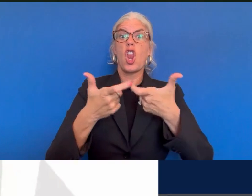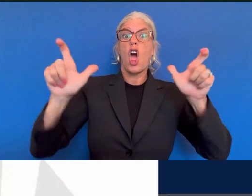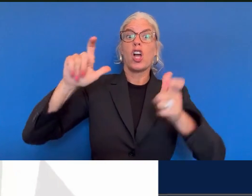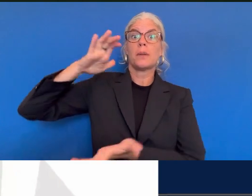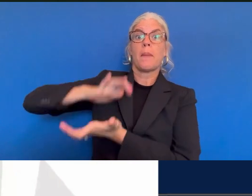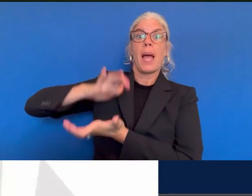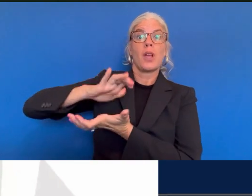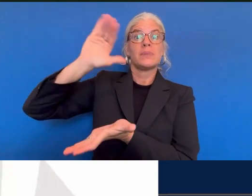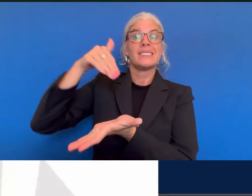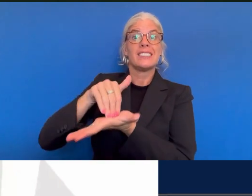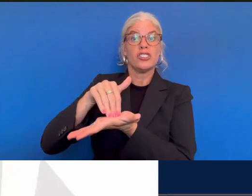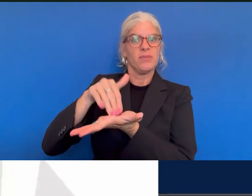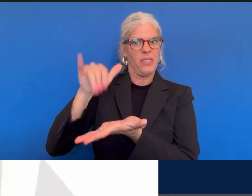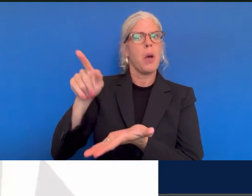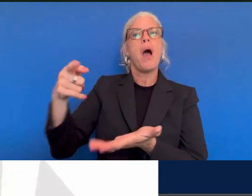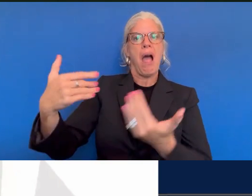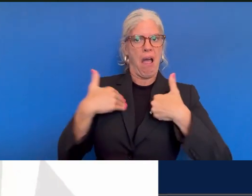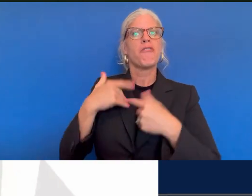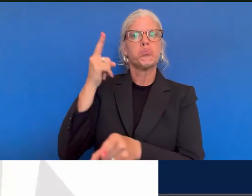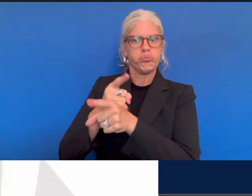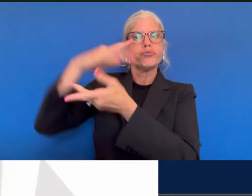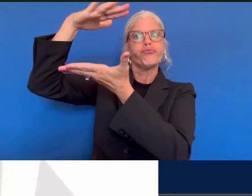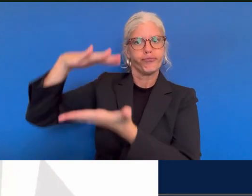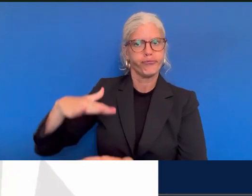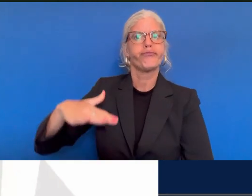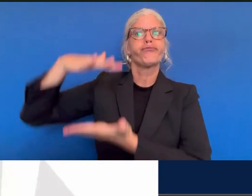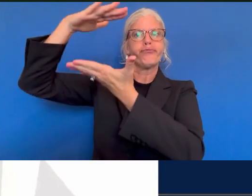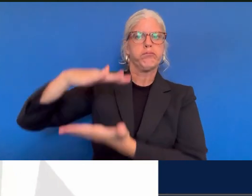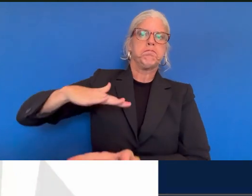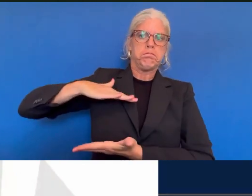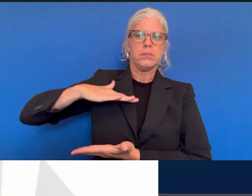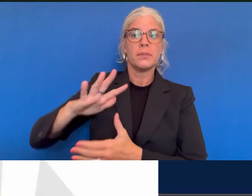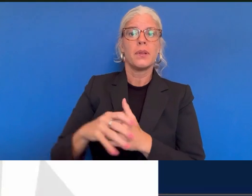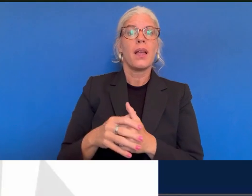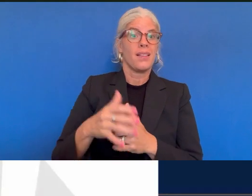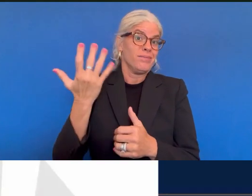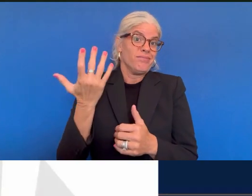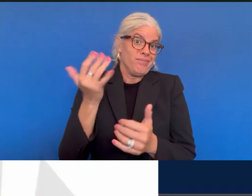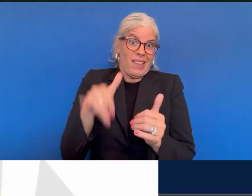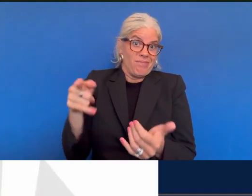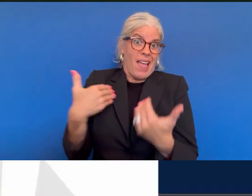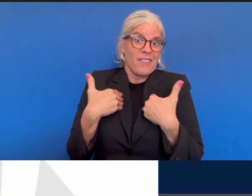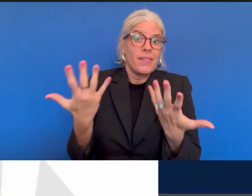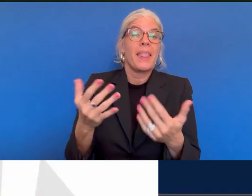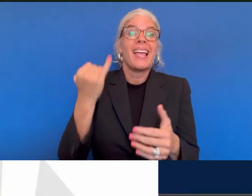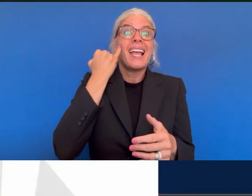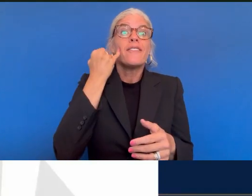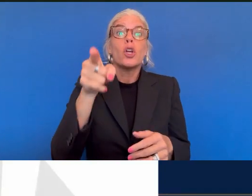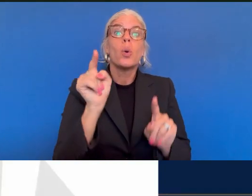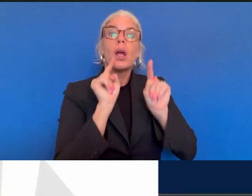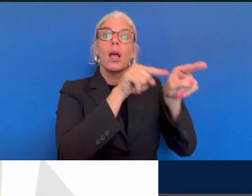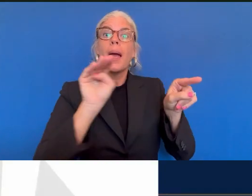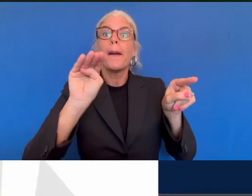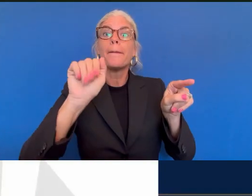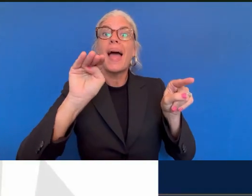My experience in large mammogram centers, that's what they have. So that's pretty much what